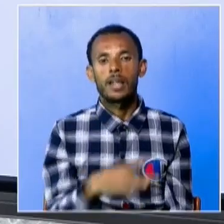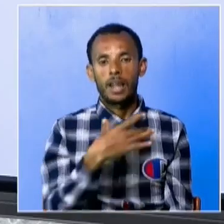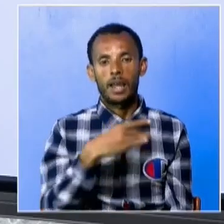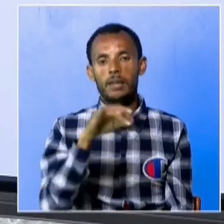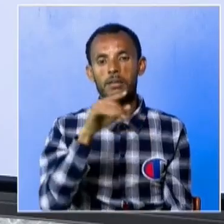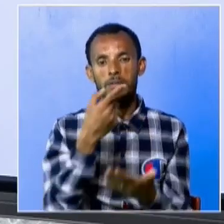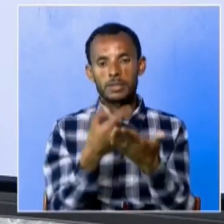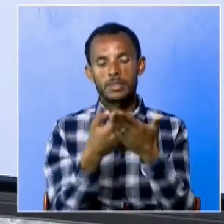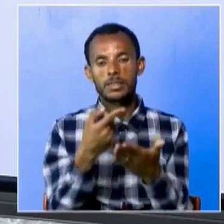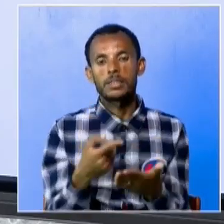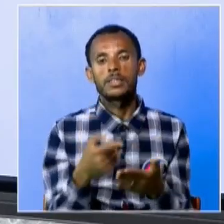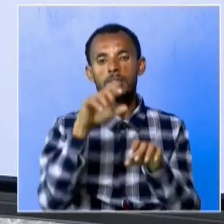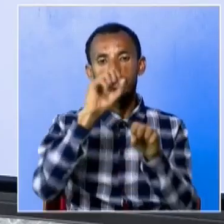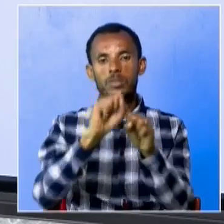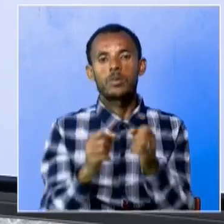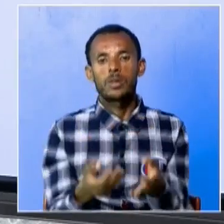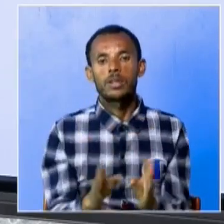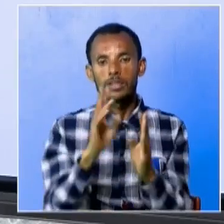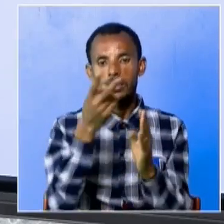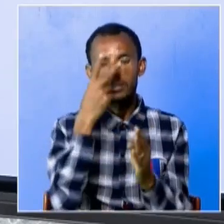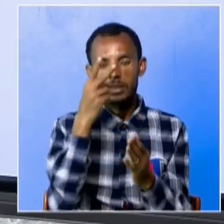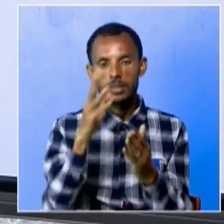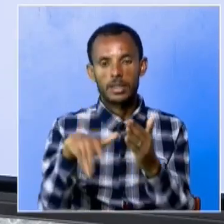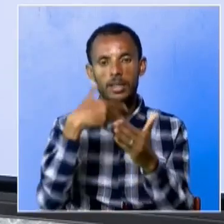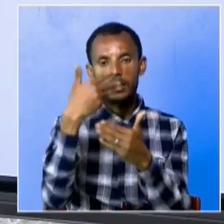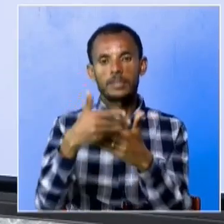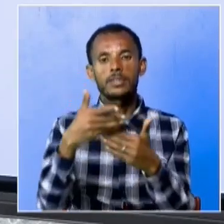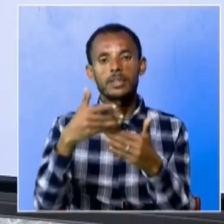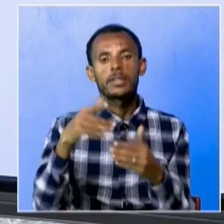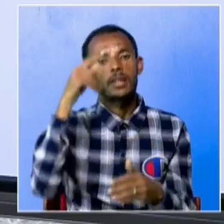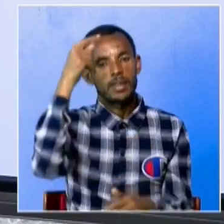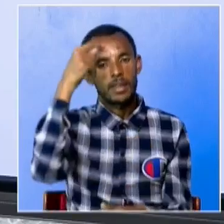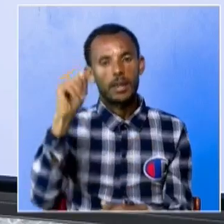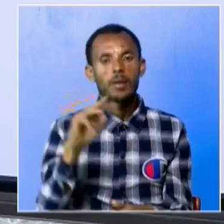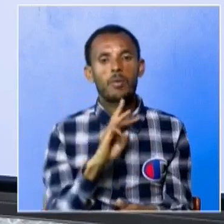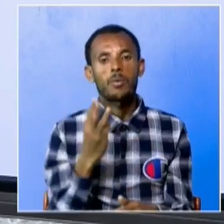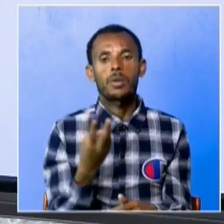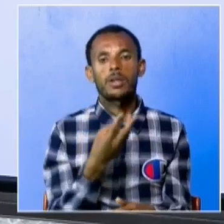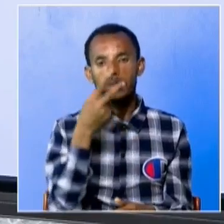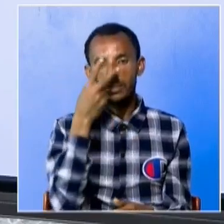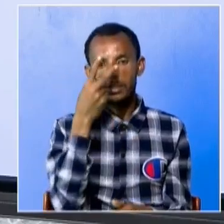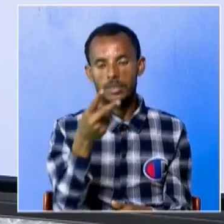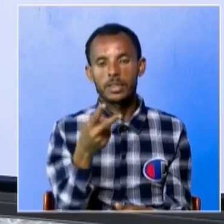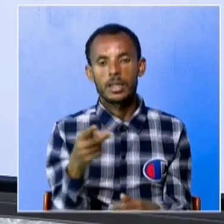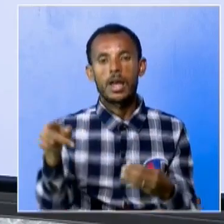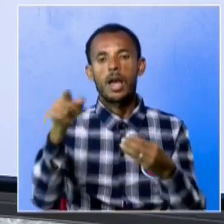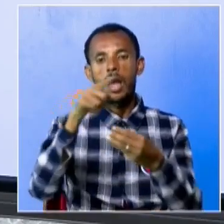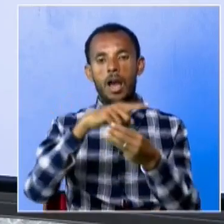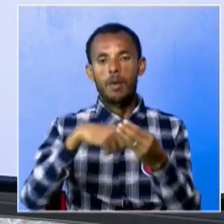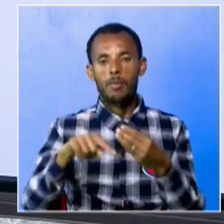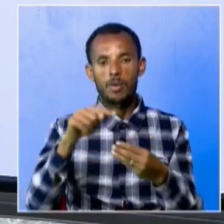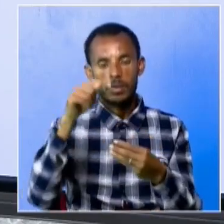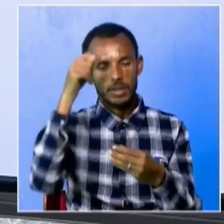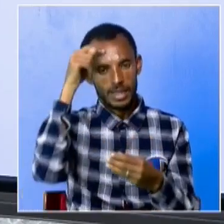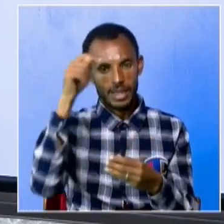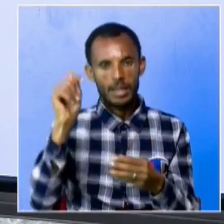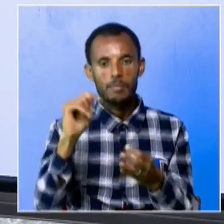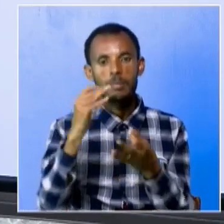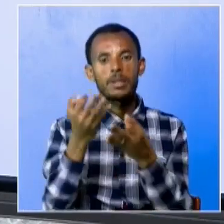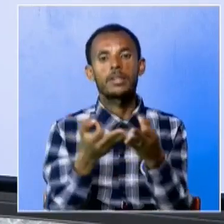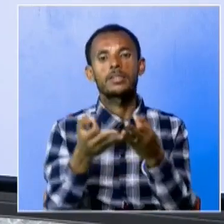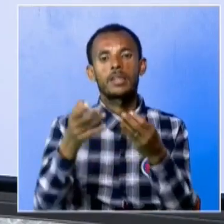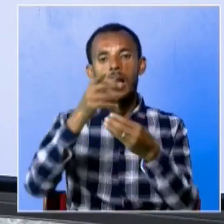this, okay? So let's see the next theorem, okay? We have already seen about theorem that deals